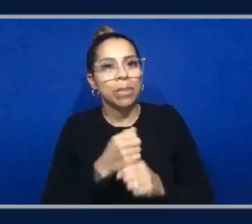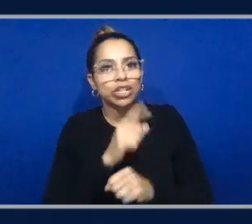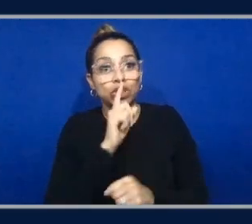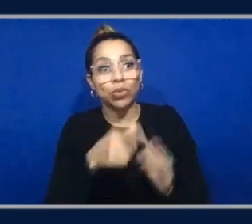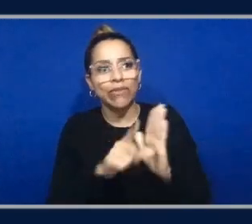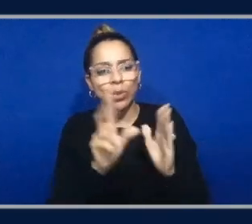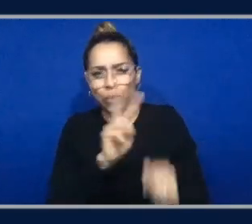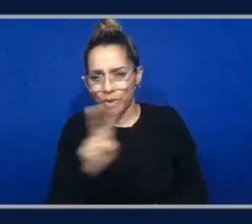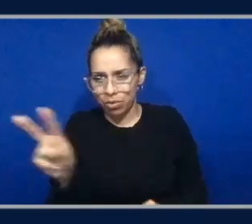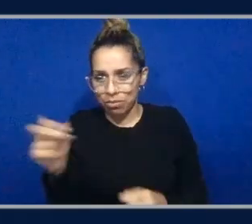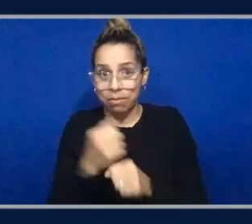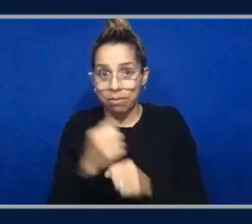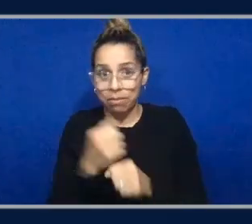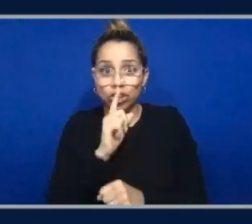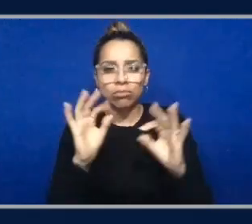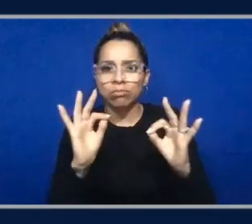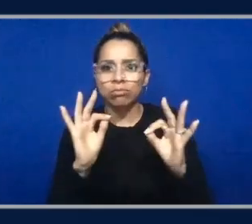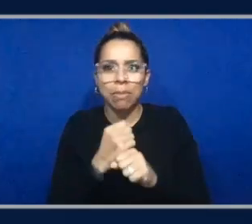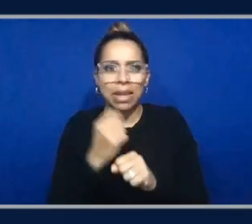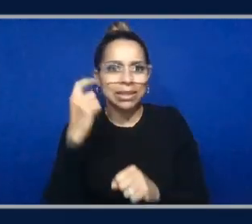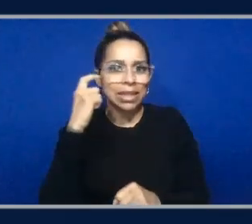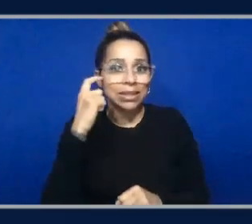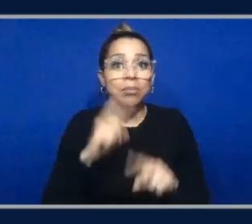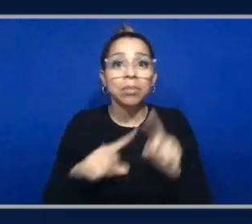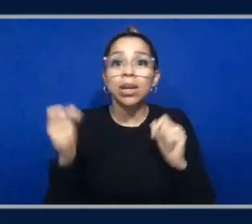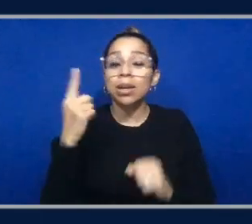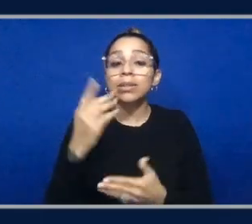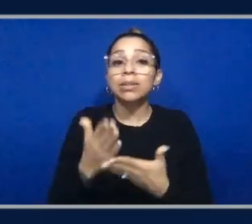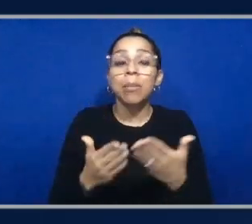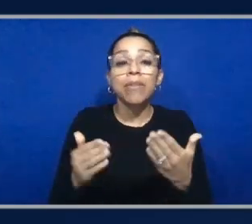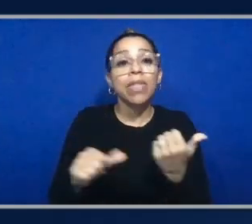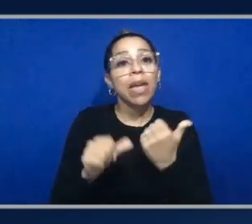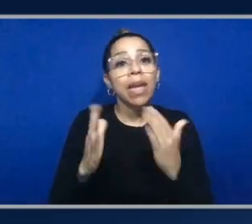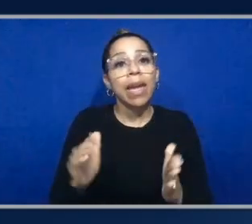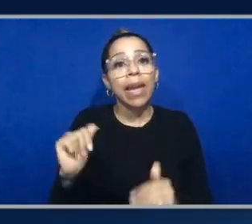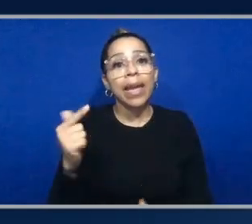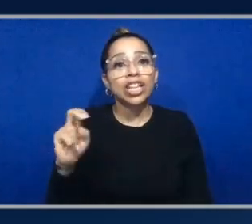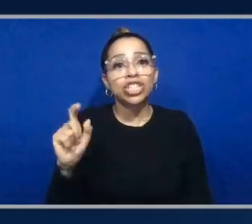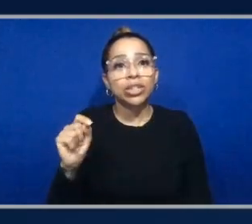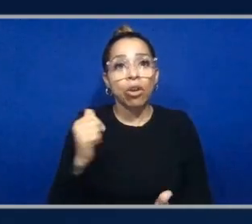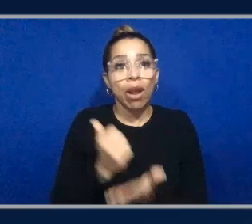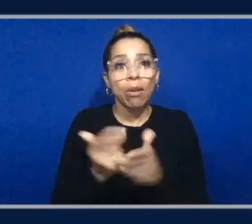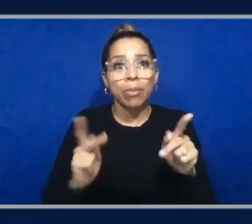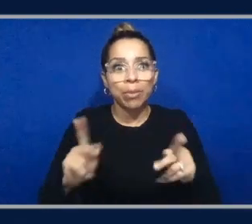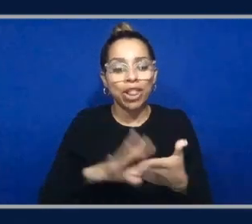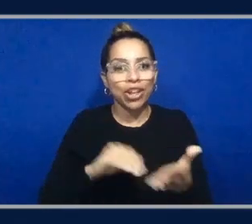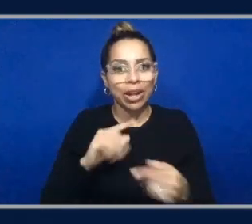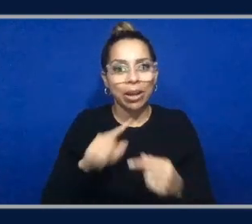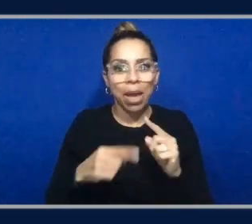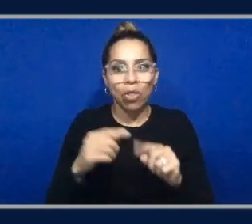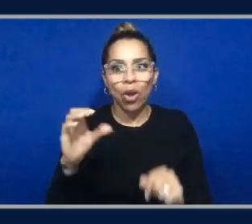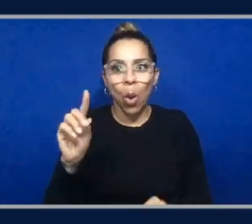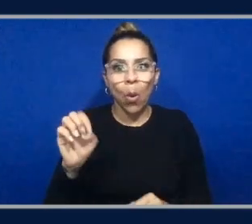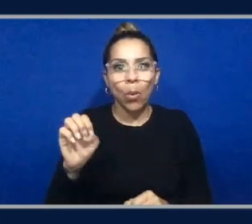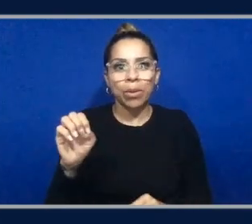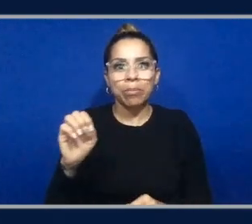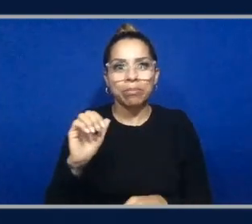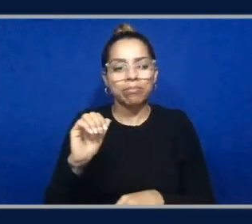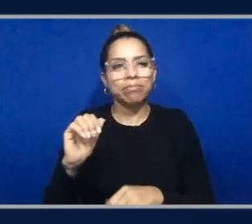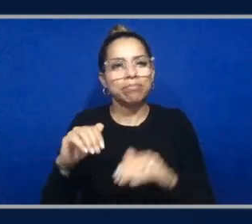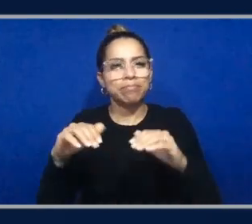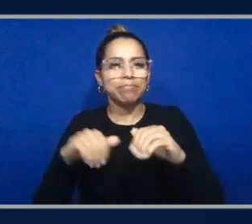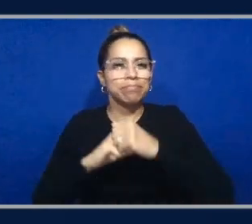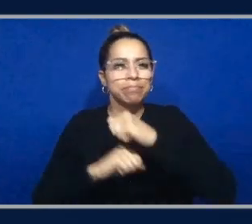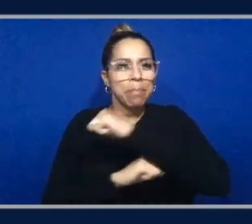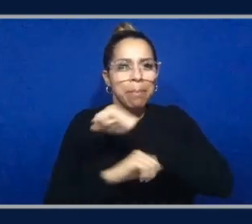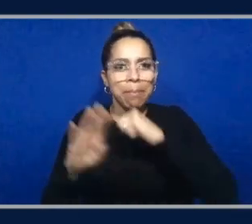some of these new features and some of the agents are actually helping people learn about the code base itself, right? Nate said that at the beginning, where he started the /doc run because